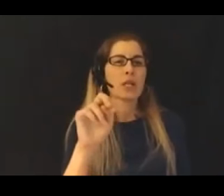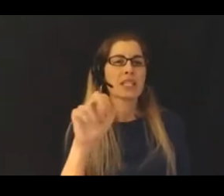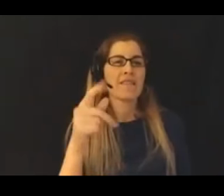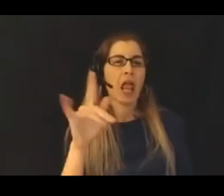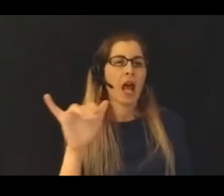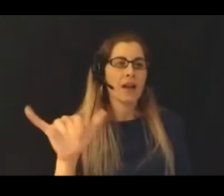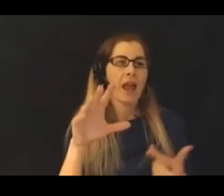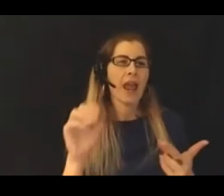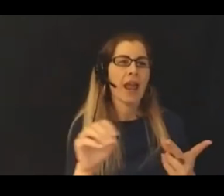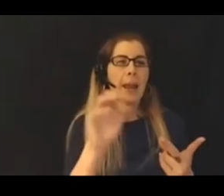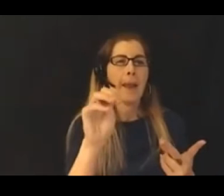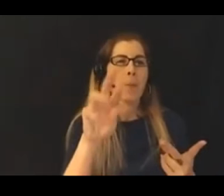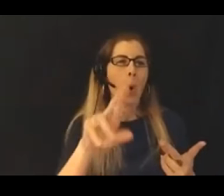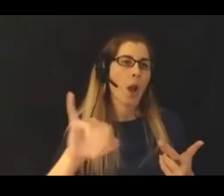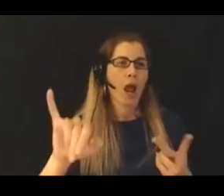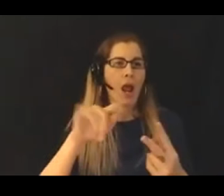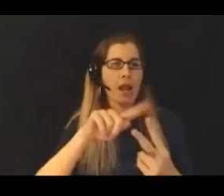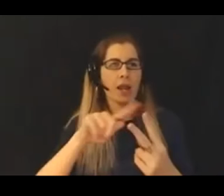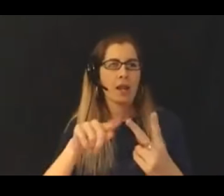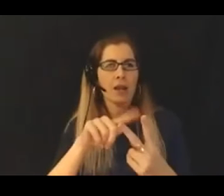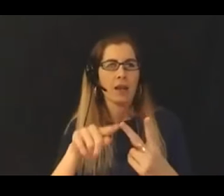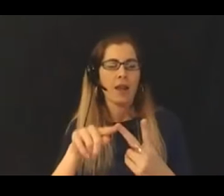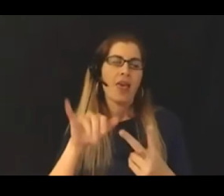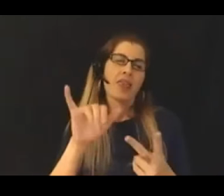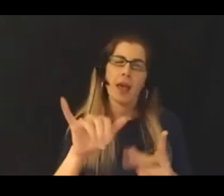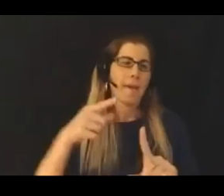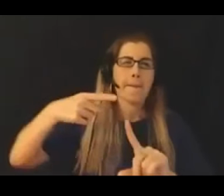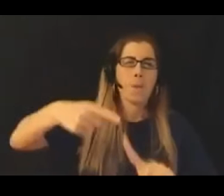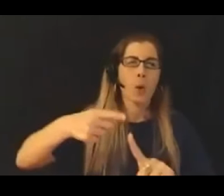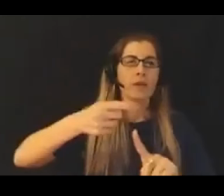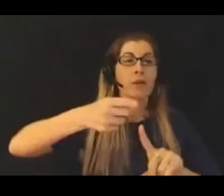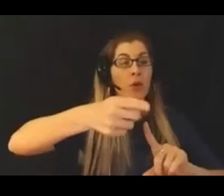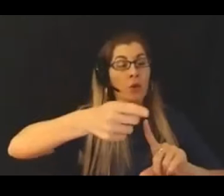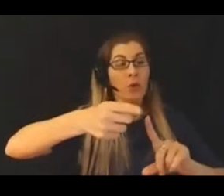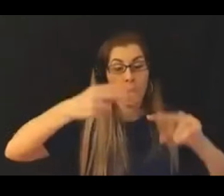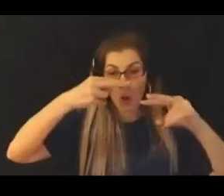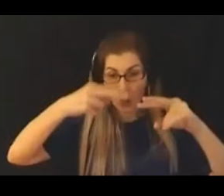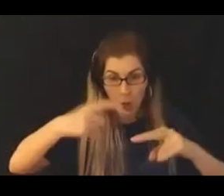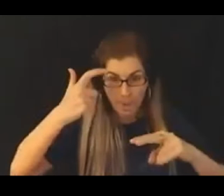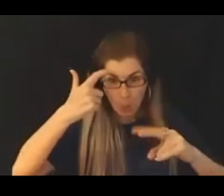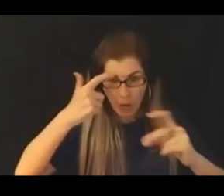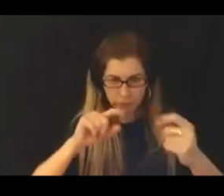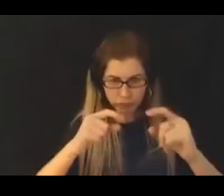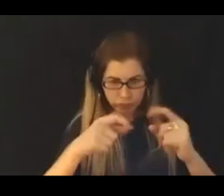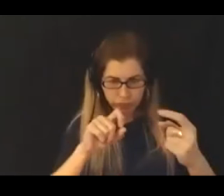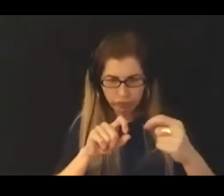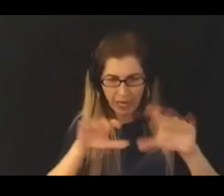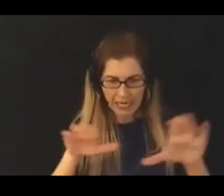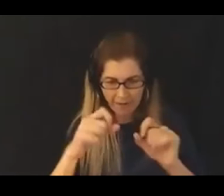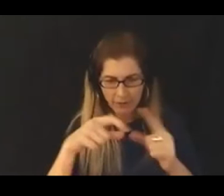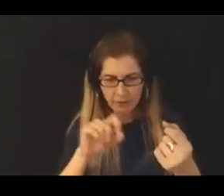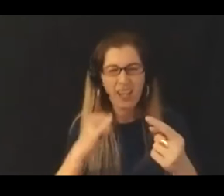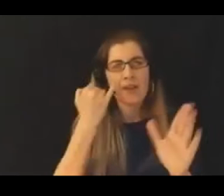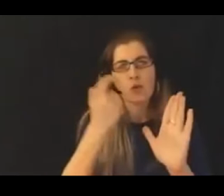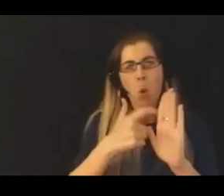functional magnetic resonance imaging, but to simply say that you can look at the brain activity. So if there's a shift in behavior,